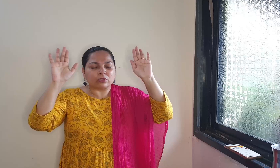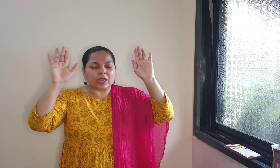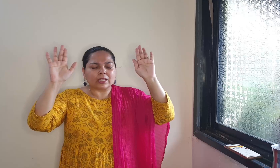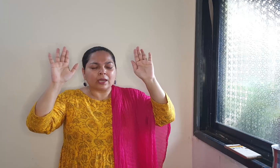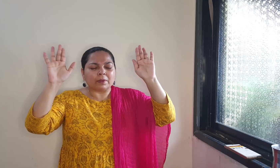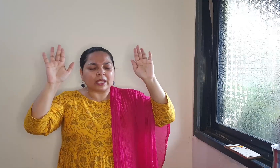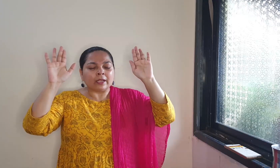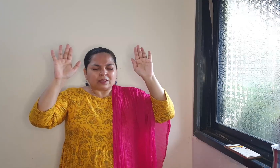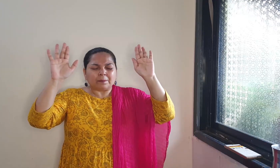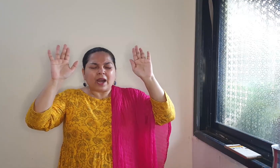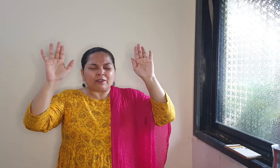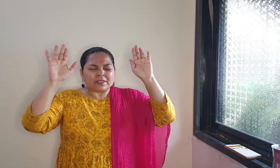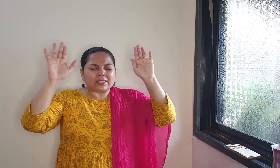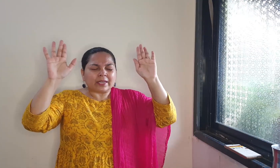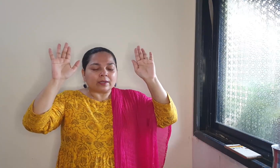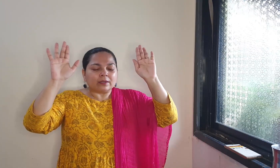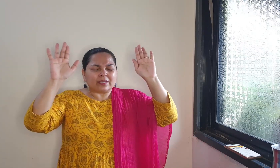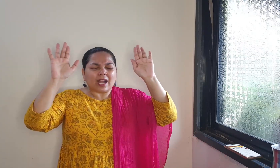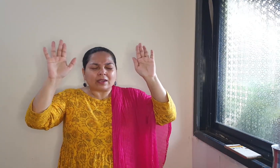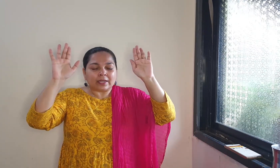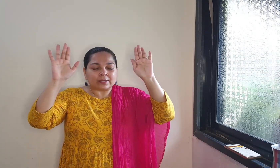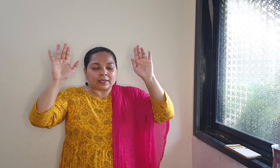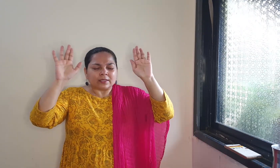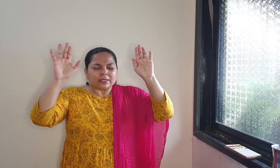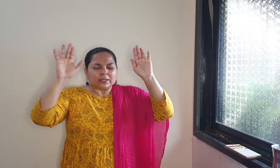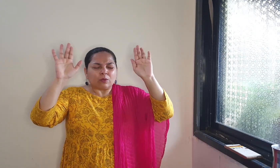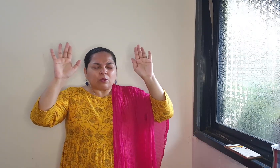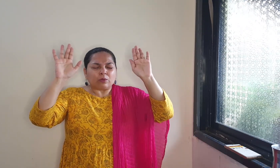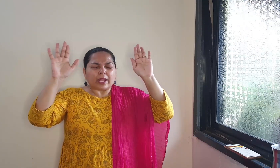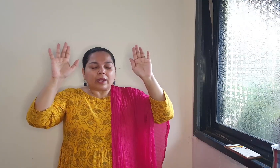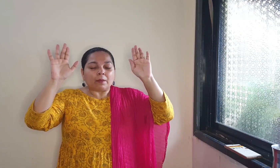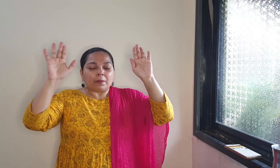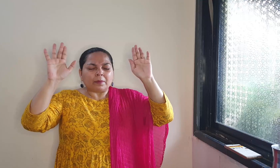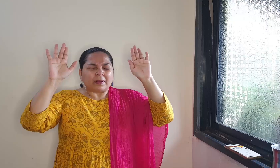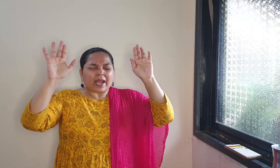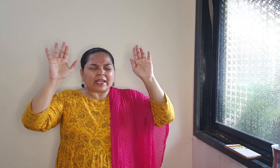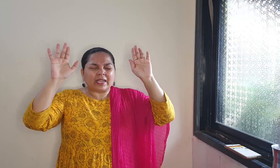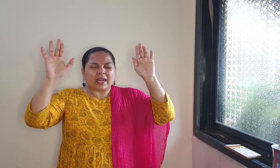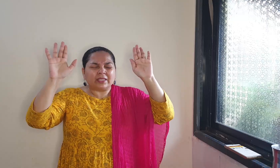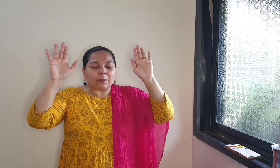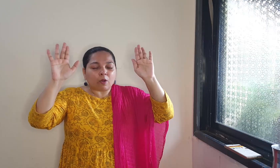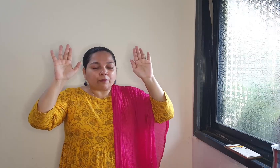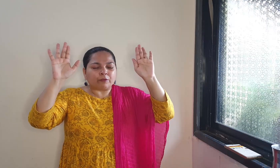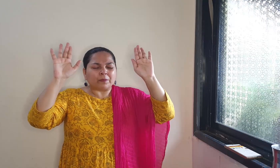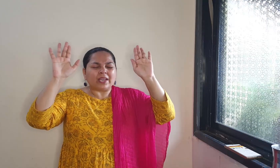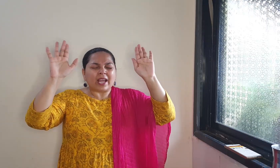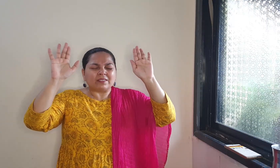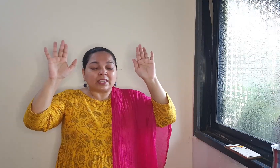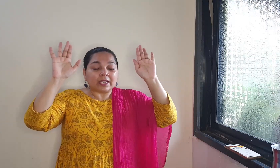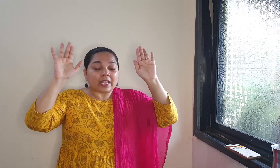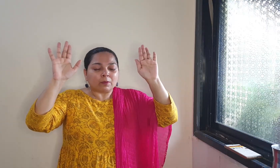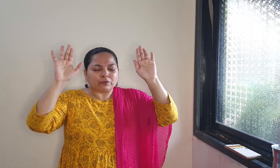liba do seta labade. The power of Satan, darkness. Oh, rega ba ba ba ba. I cut them off from